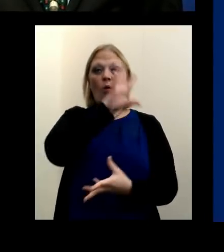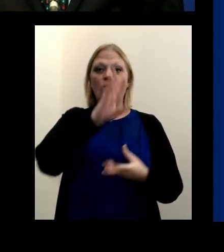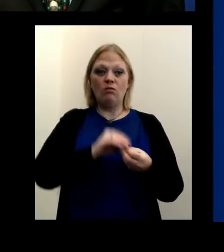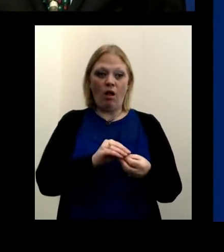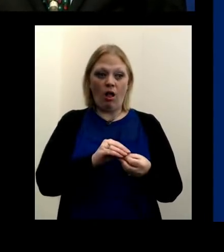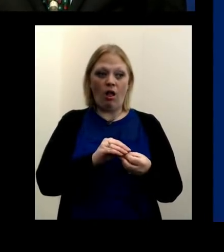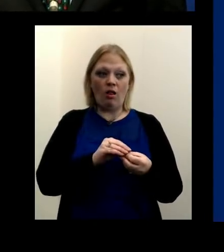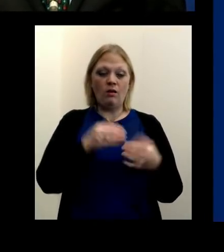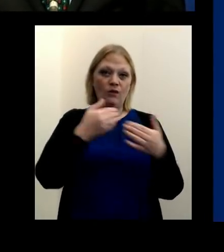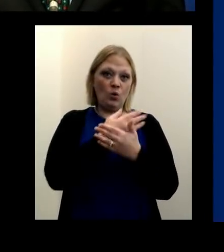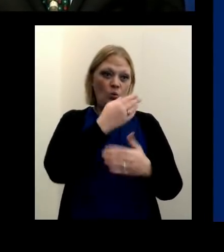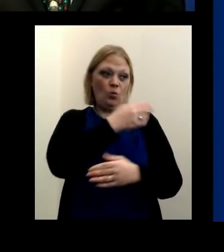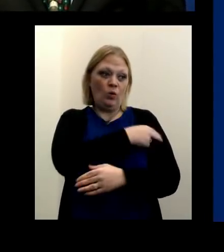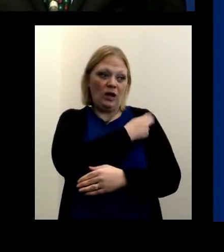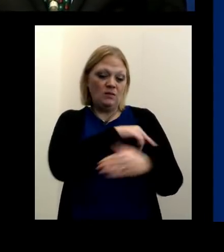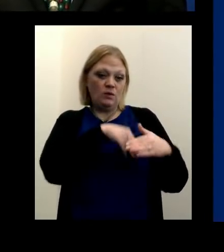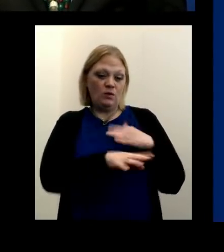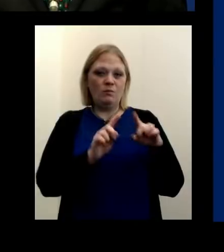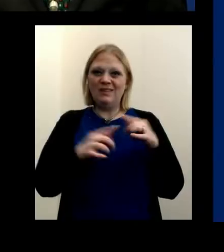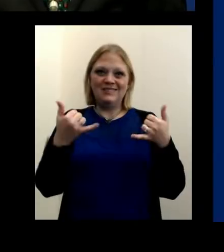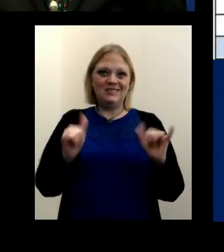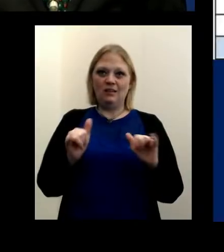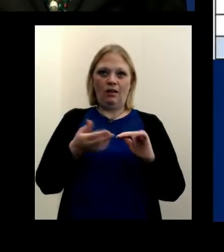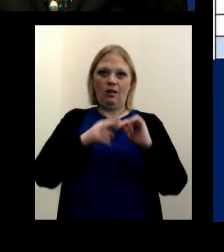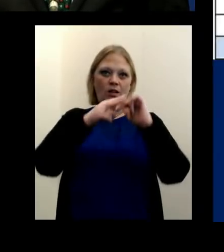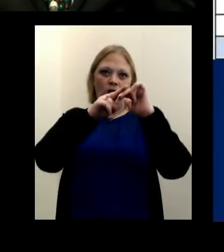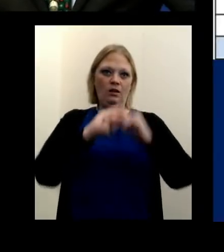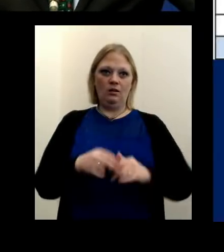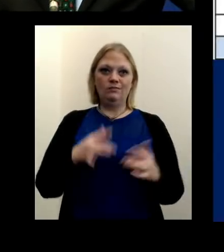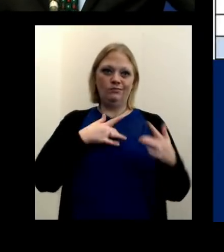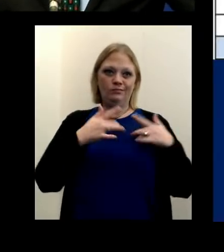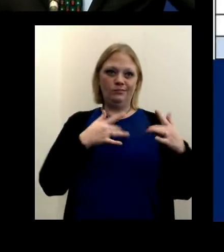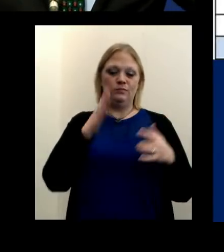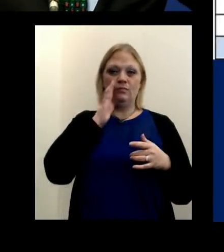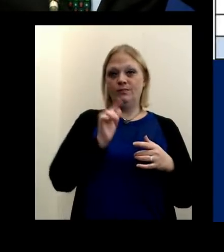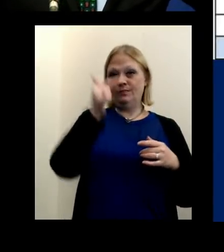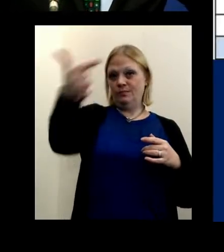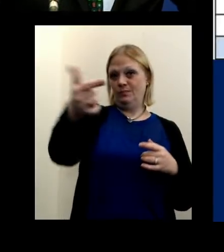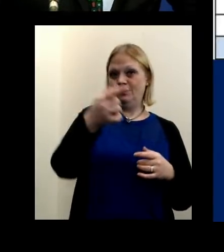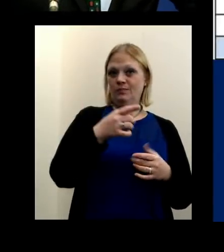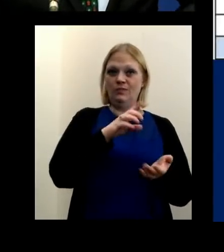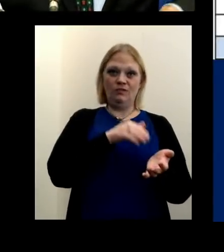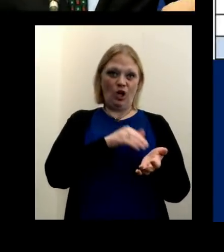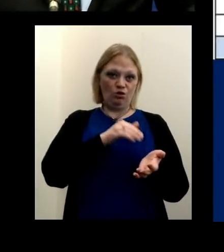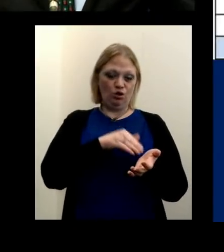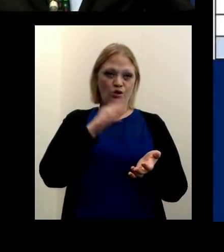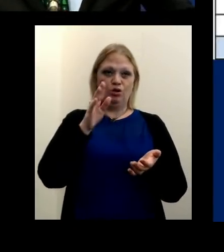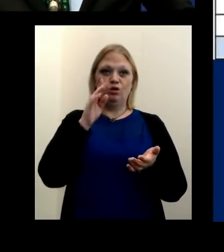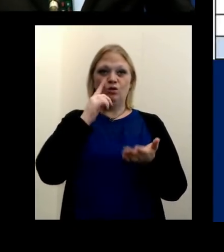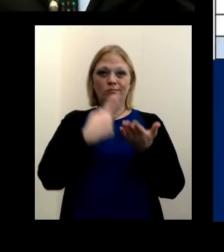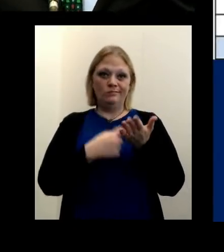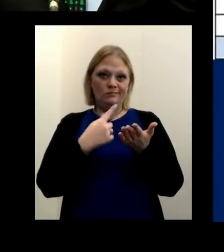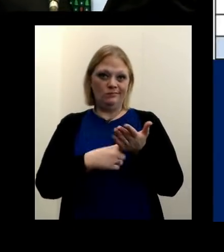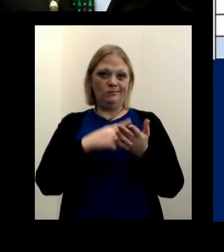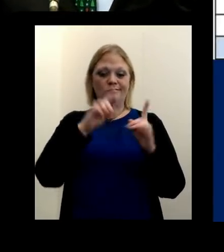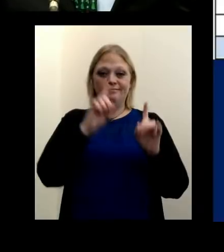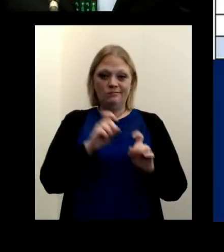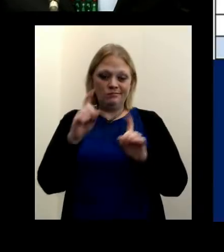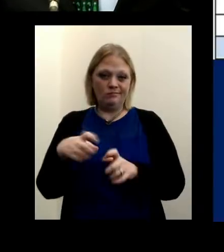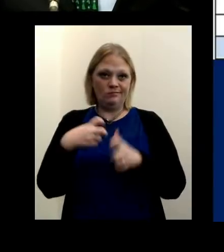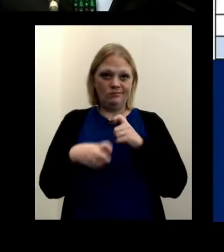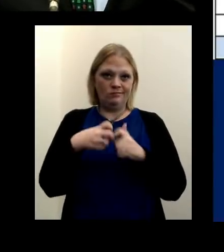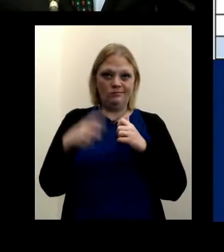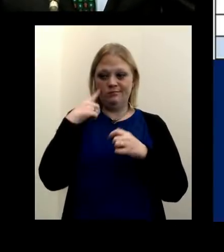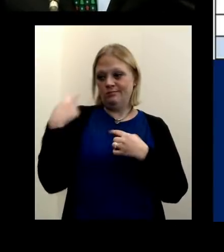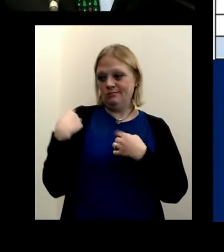hospitalizations, it is still growing, so that is of course a concern. I'm going to turn it over to Dr. Burstein to go into the testing issues for the past few